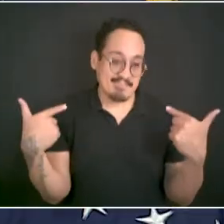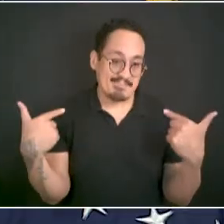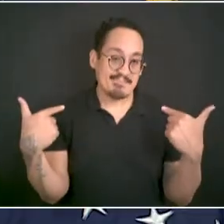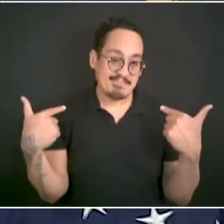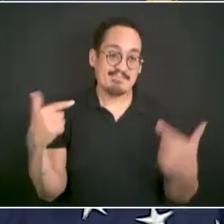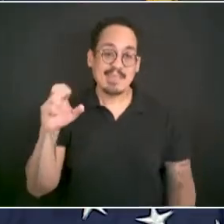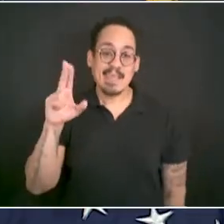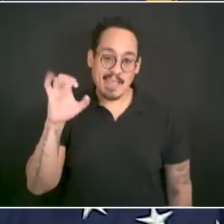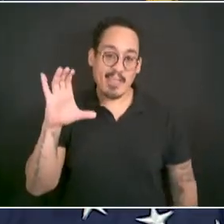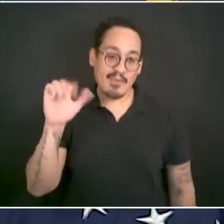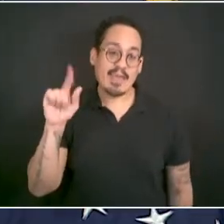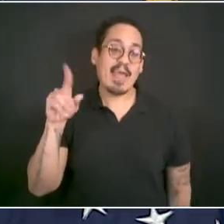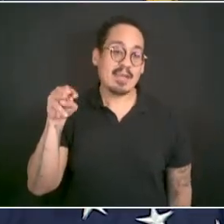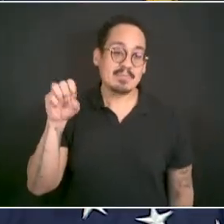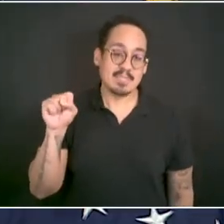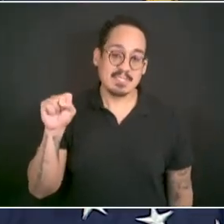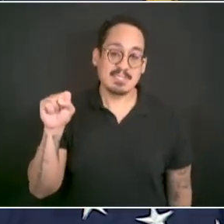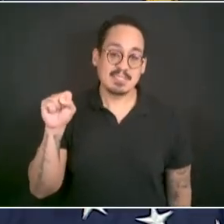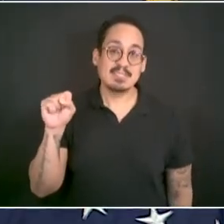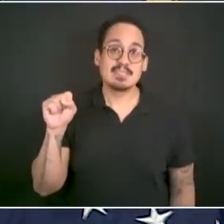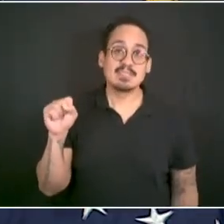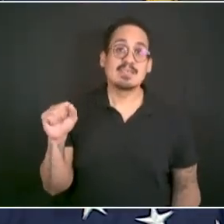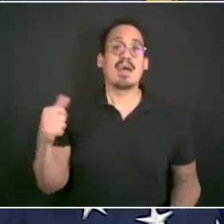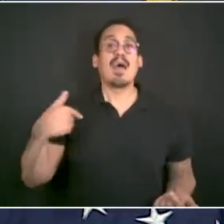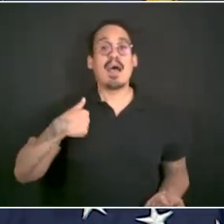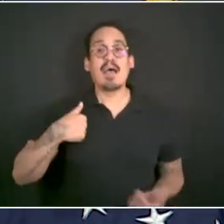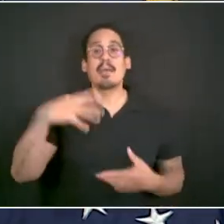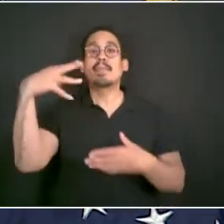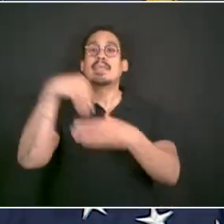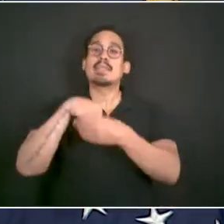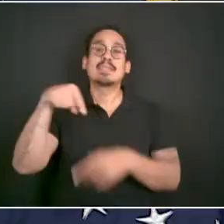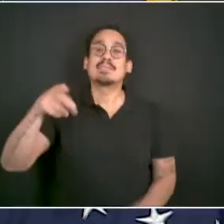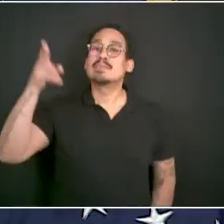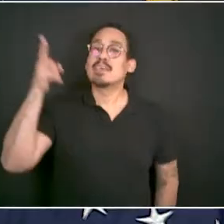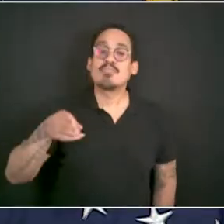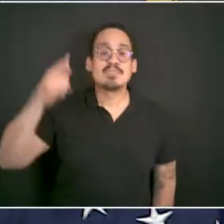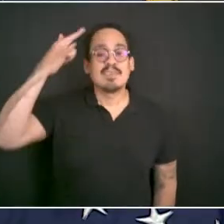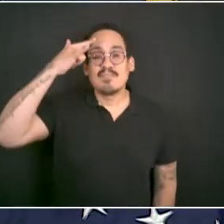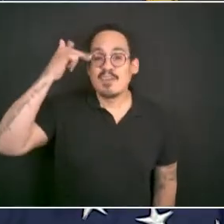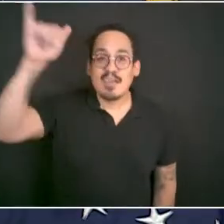for a moment. I'm part of this history forever. I don't care if it's 3 or 4 terms.